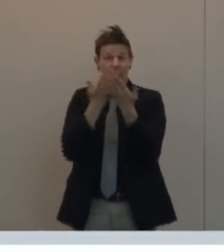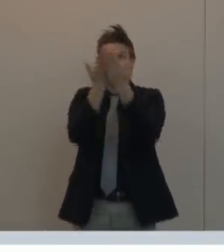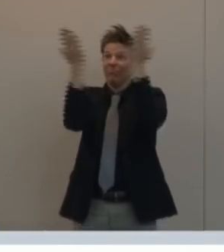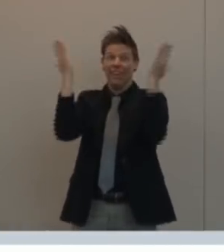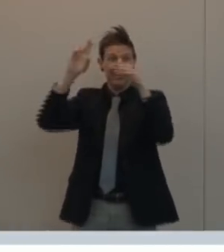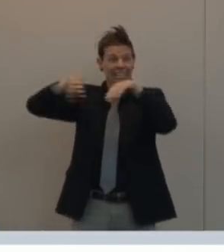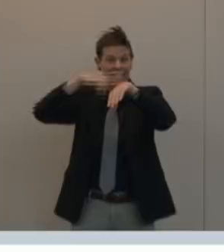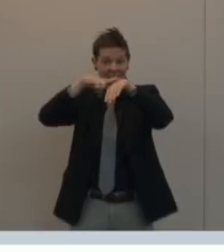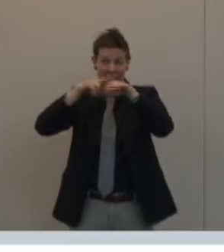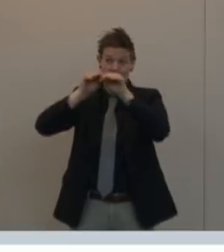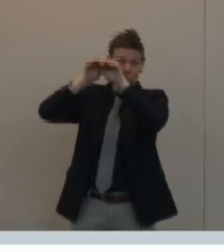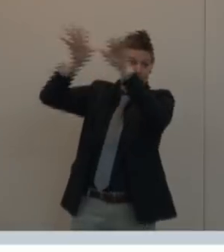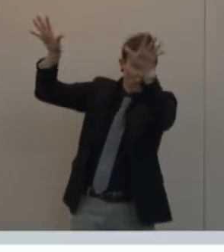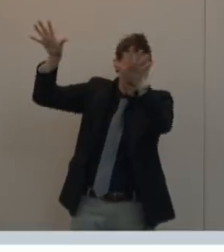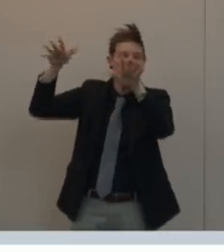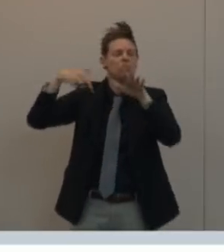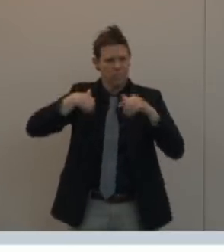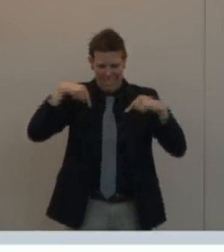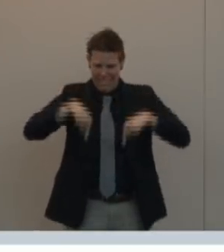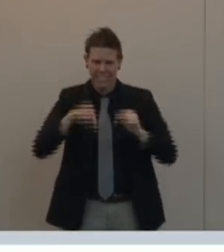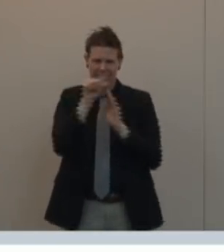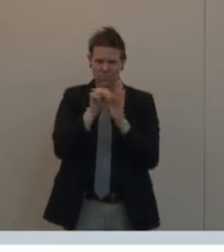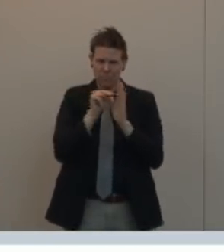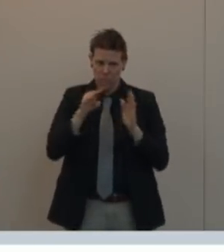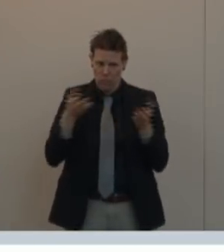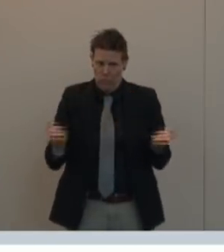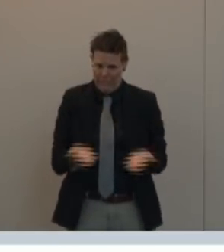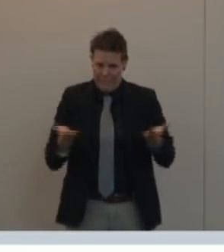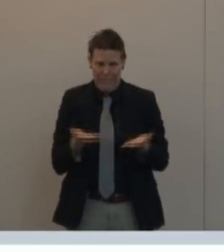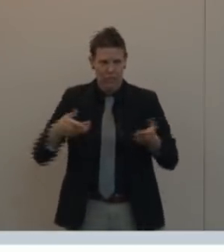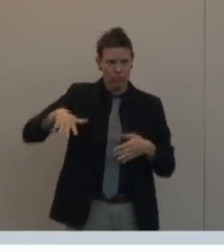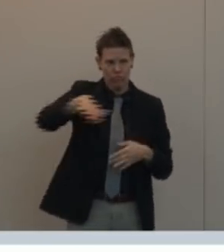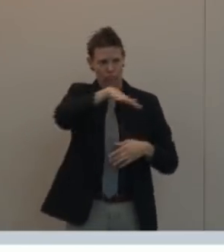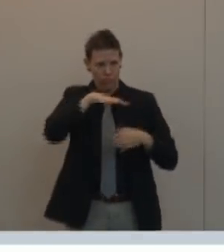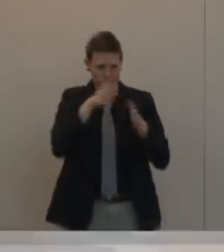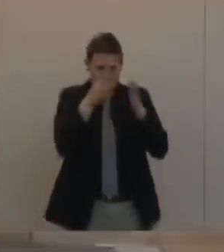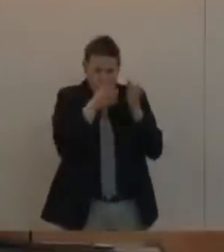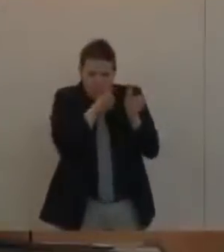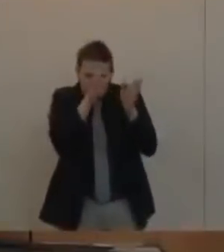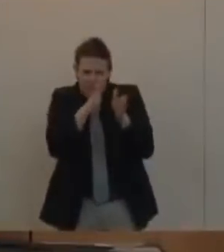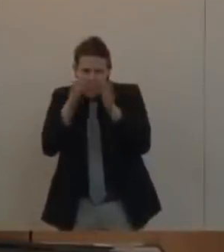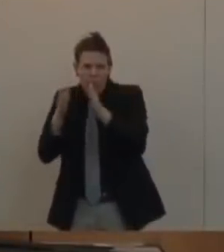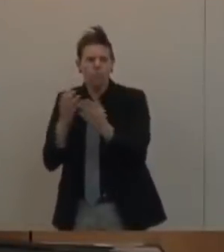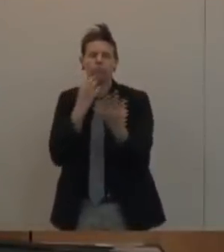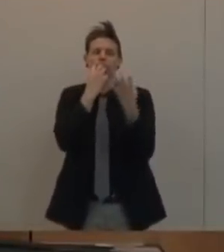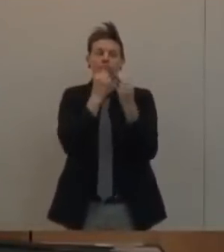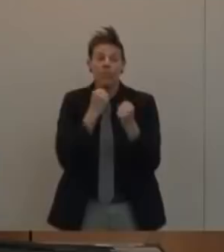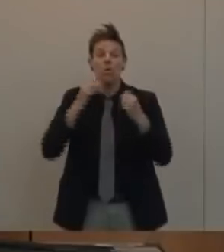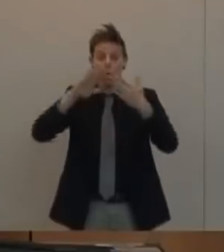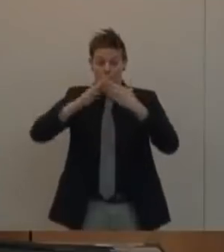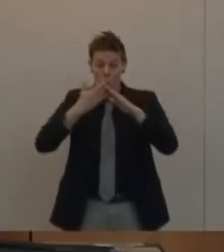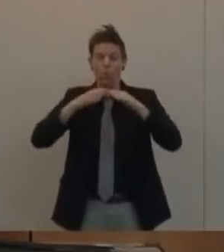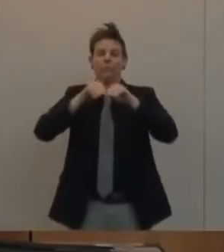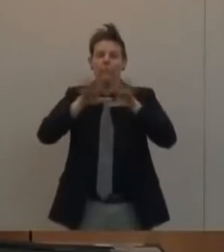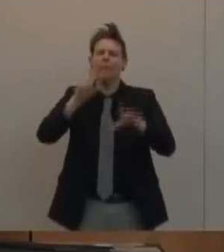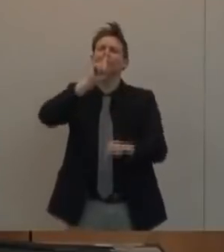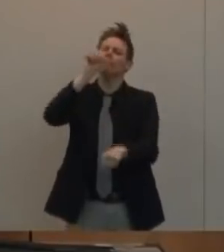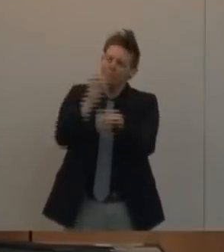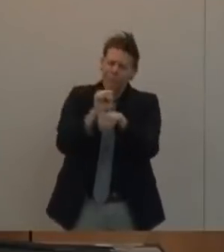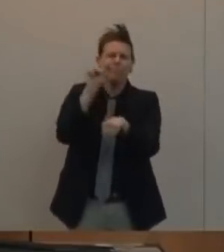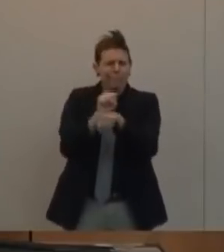we want to make it very clear to New Mexicans. Community spread is occurring, so you have to do more to